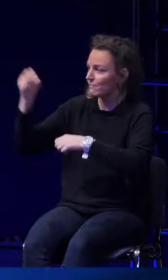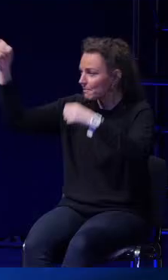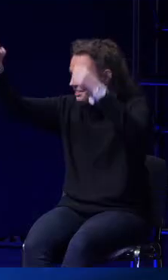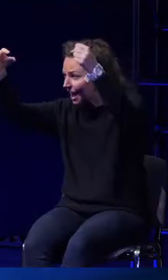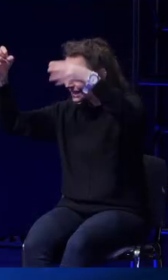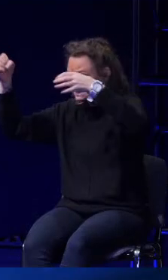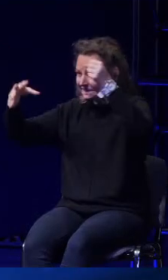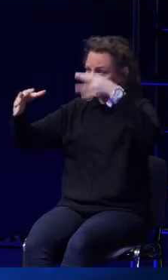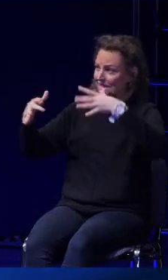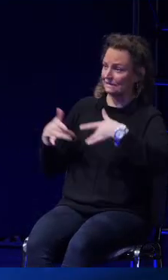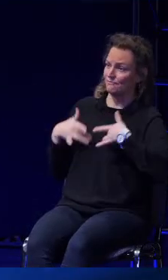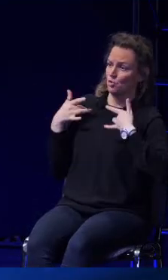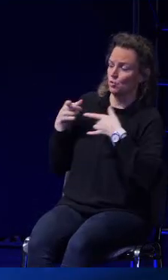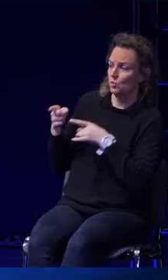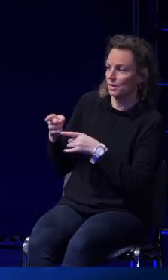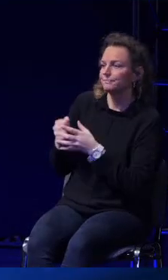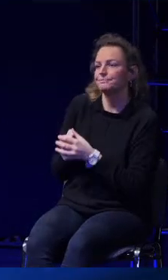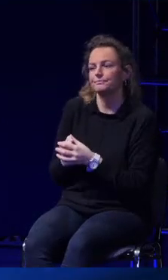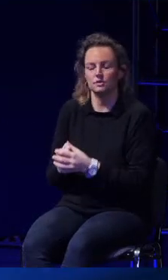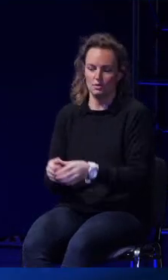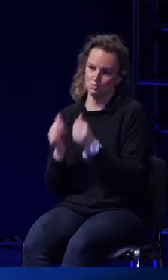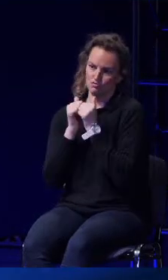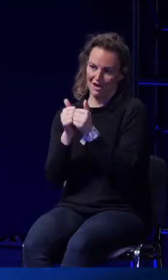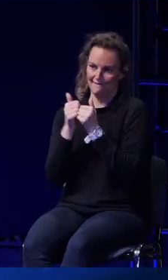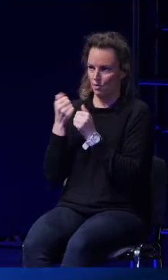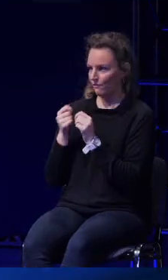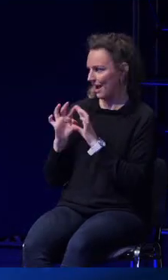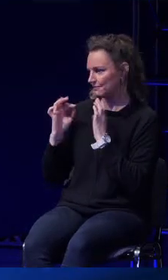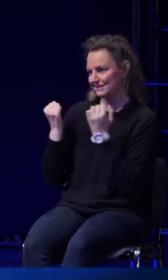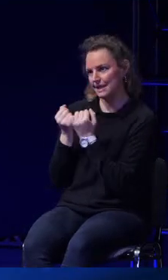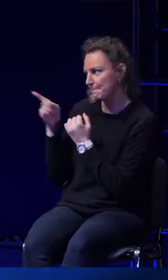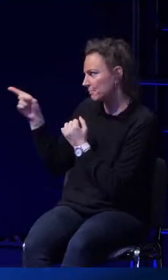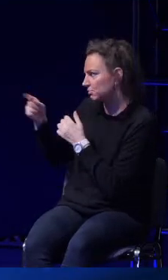along with me. I think we can get into the details, but